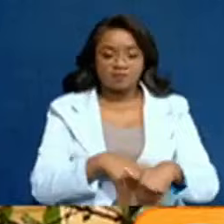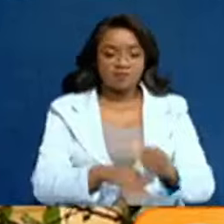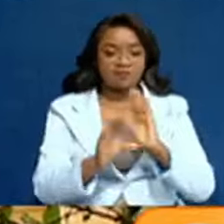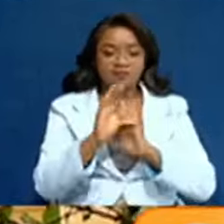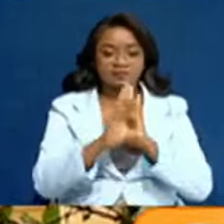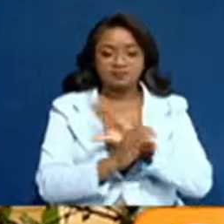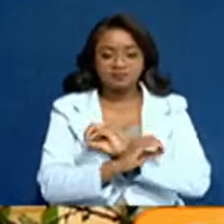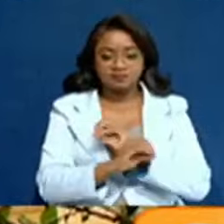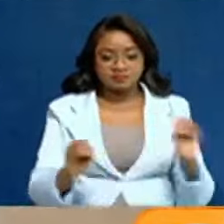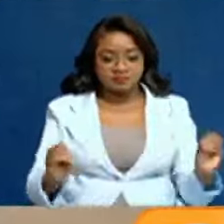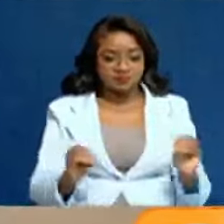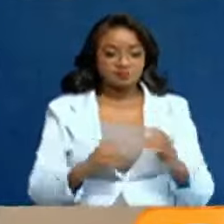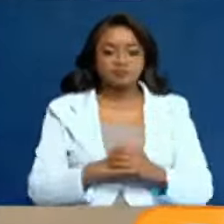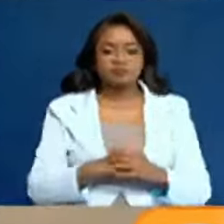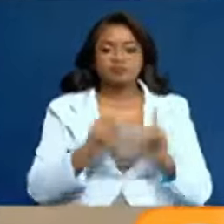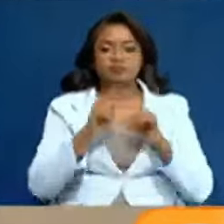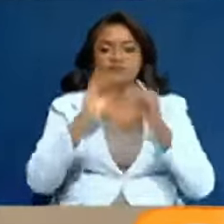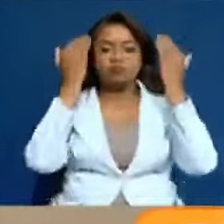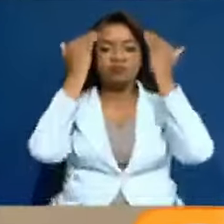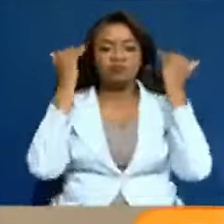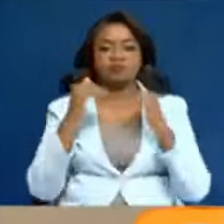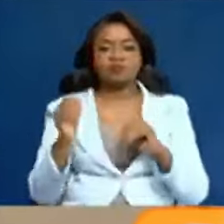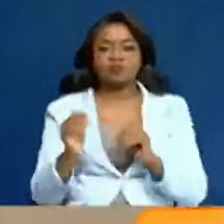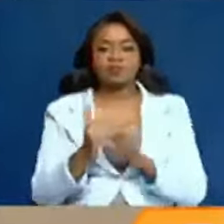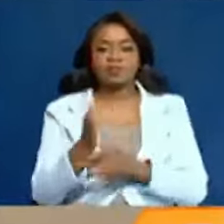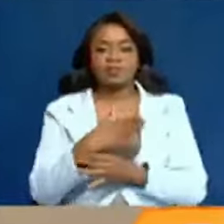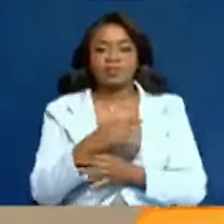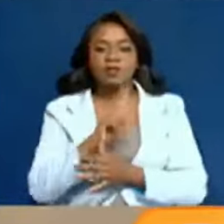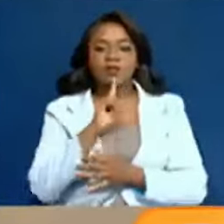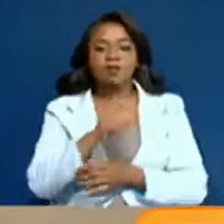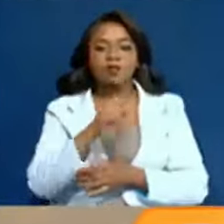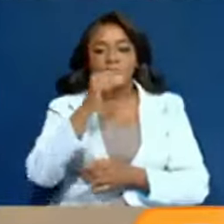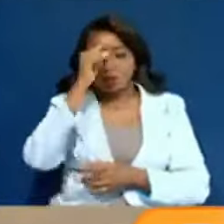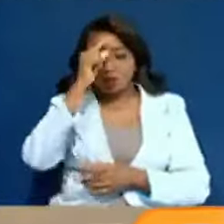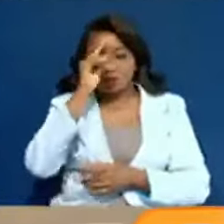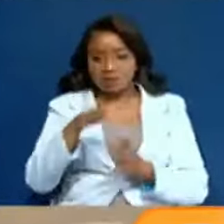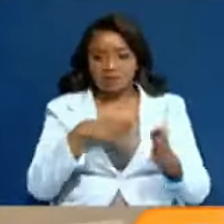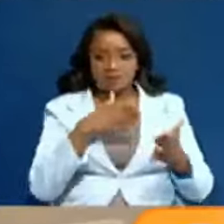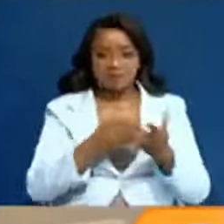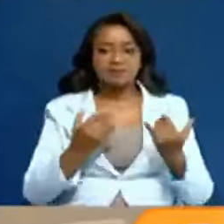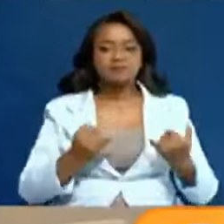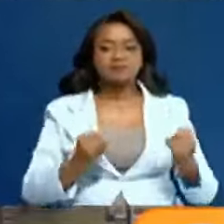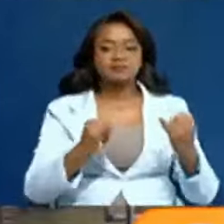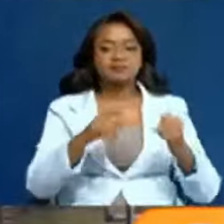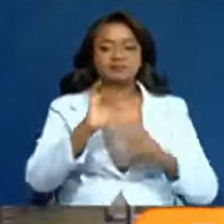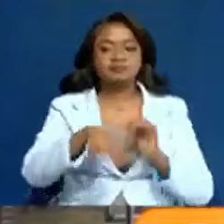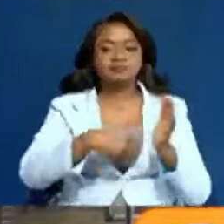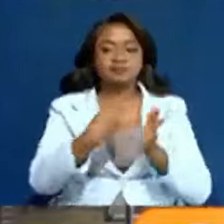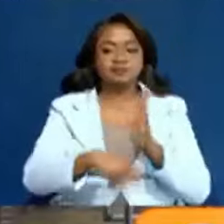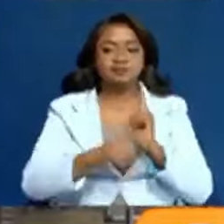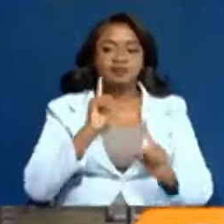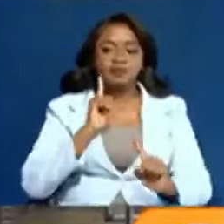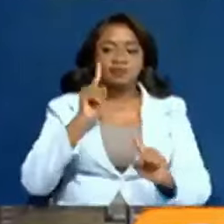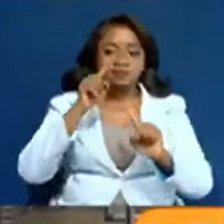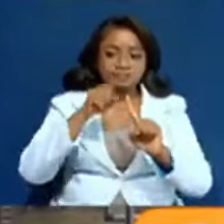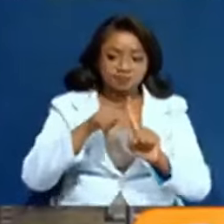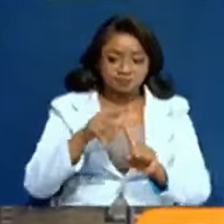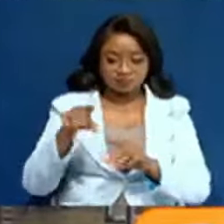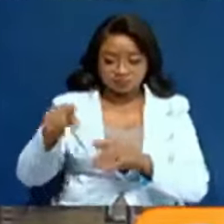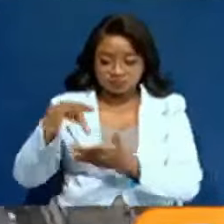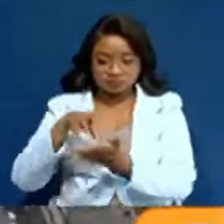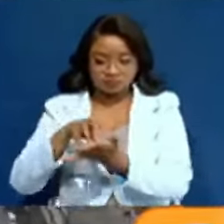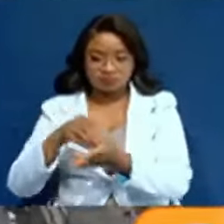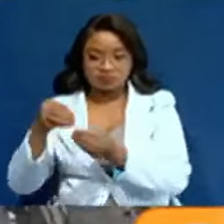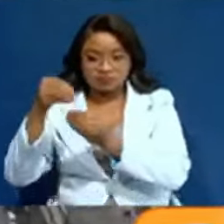unreasonable. The court on Thursday has ordered the government to stop implementing and enforcing the levy fund until a case is heard